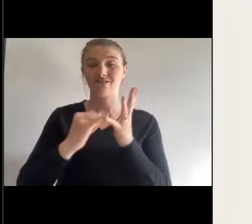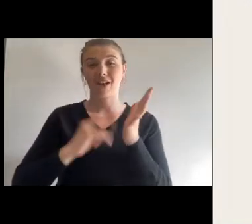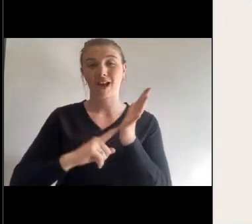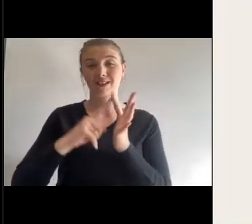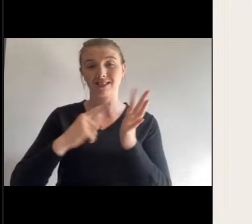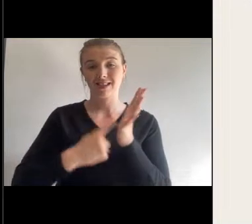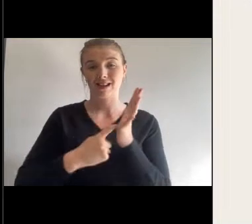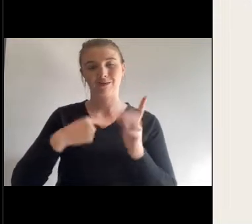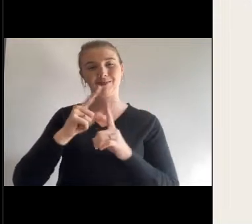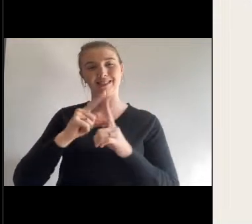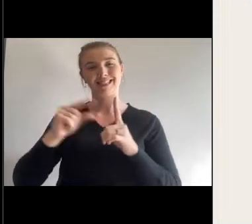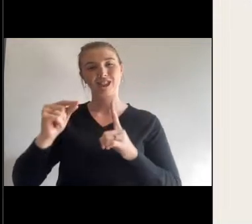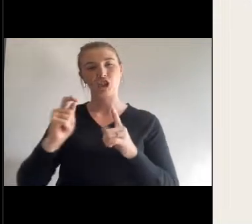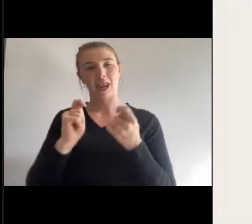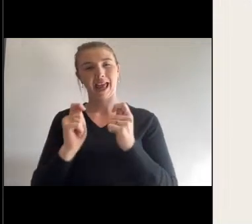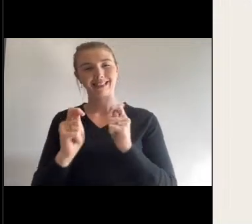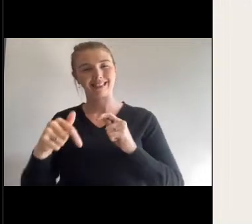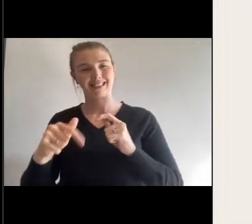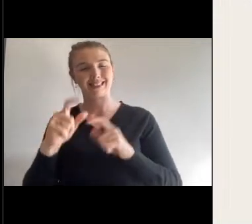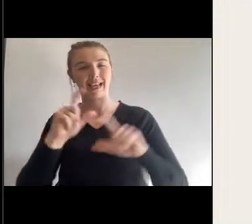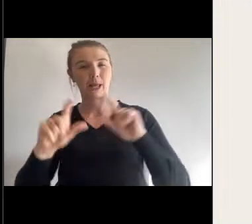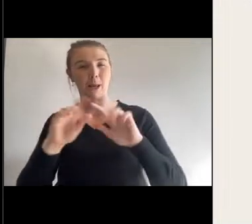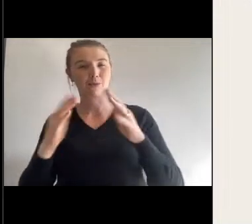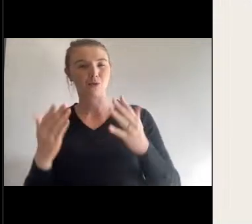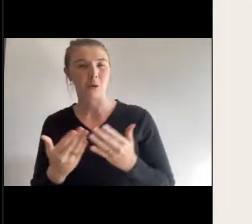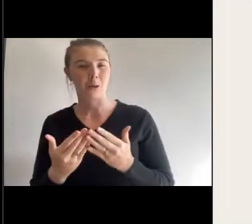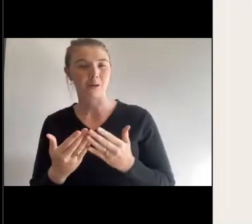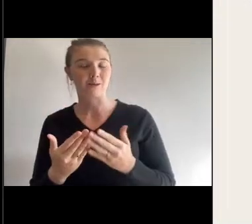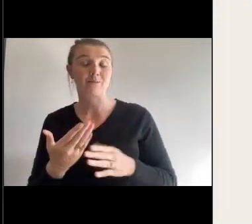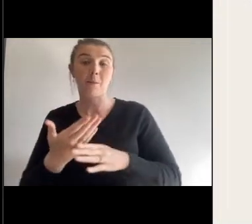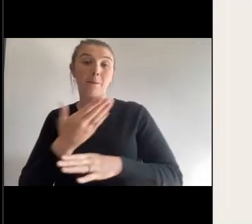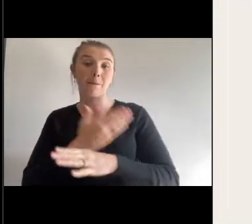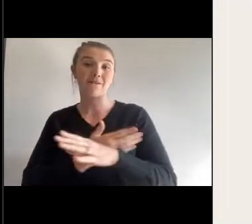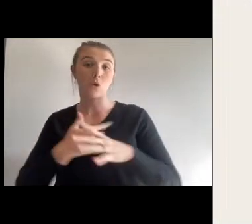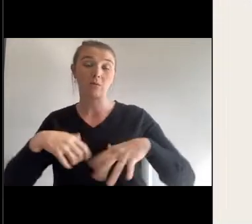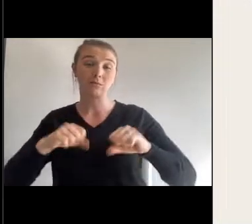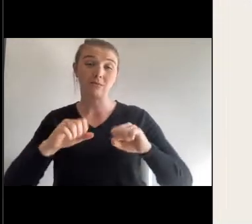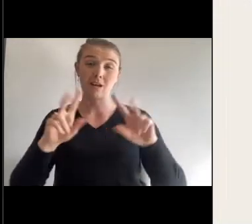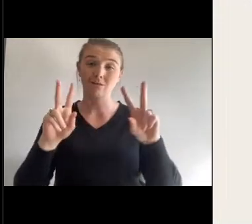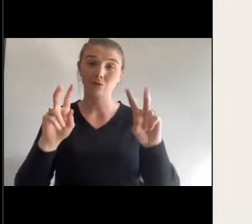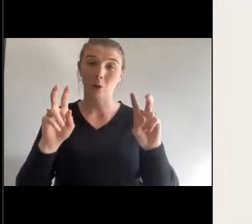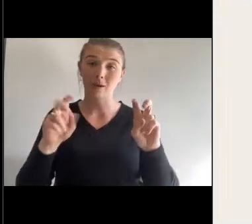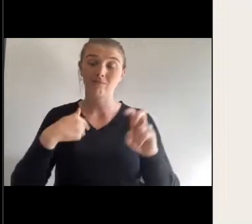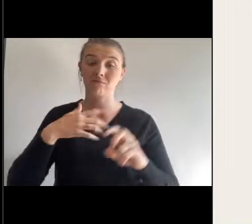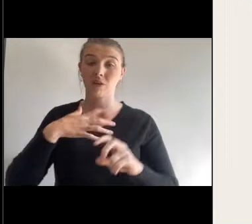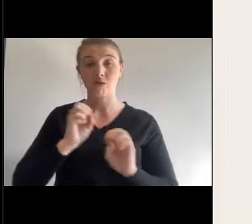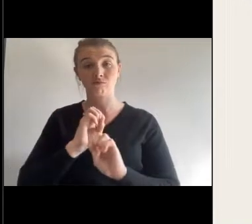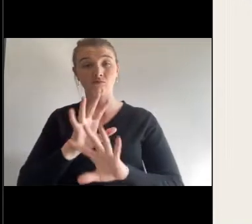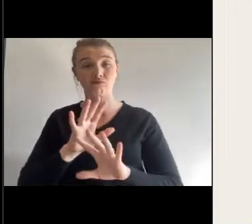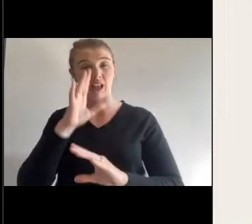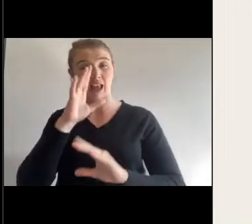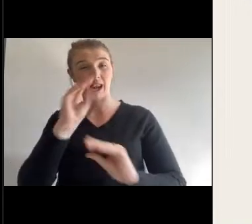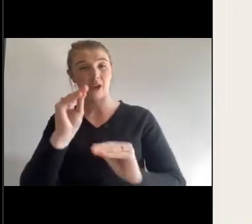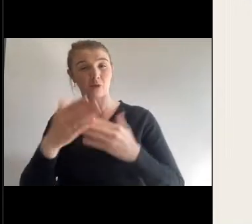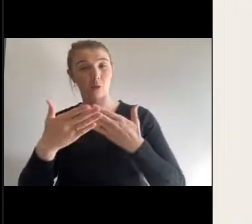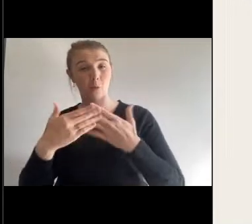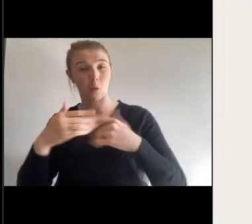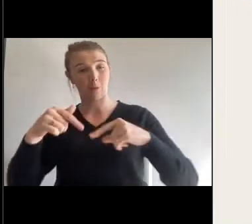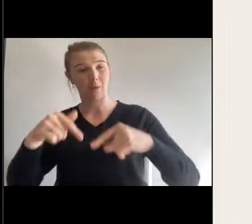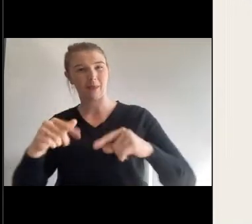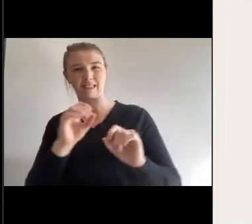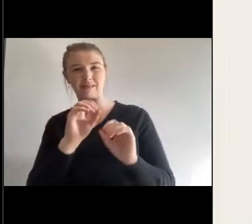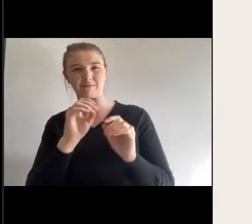Now, before I get into the topic for today's webinar, I'd just like to let you know more about the platform we're using and how you can use it